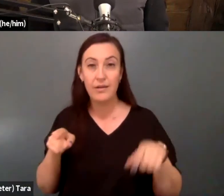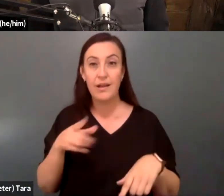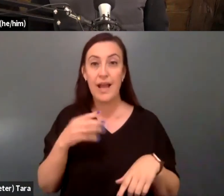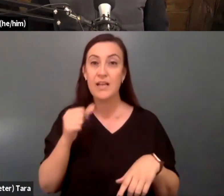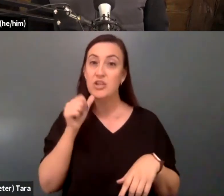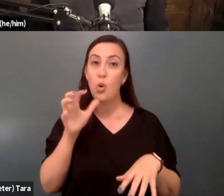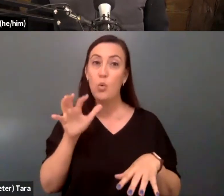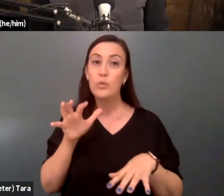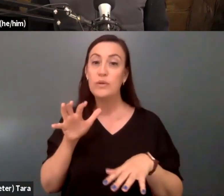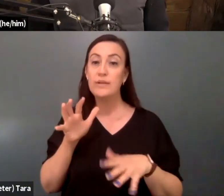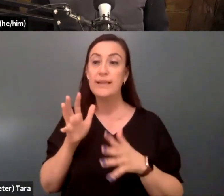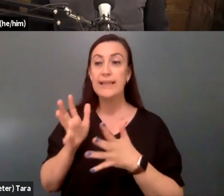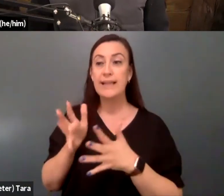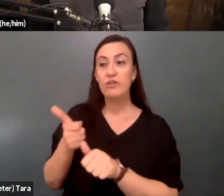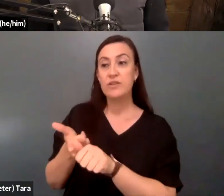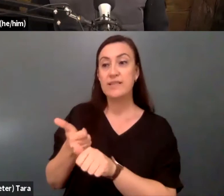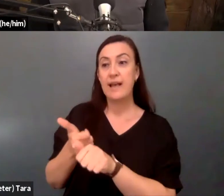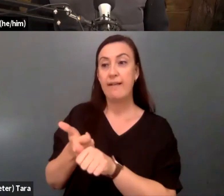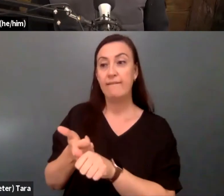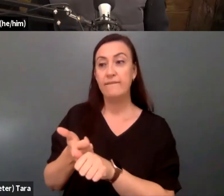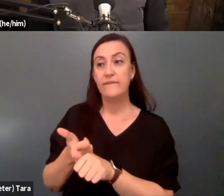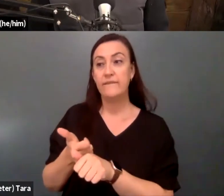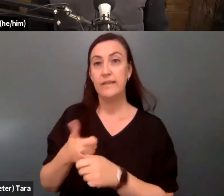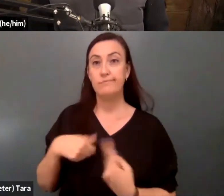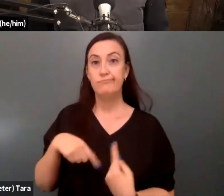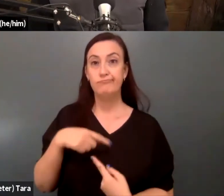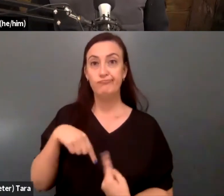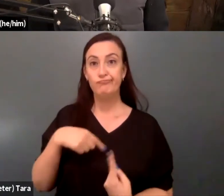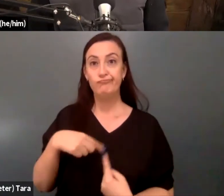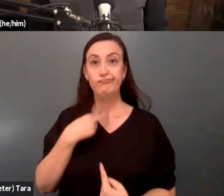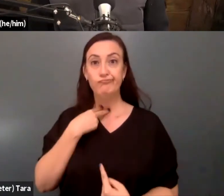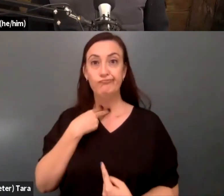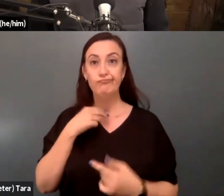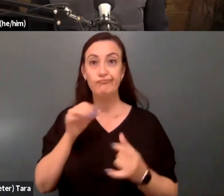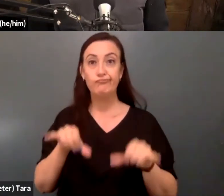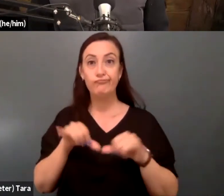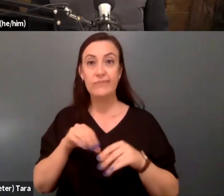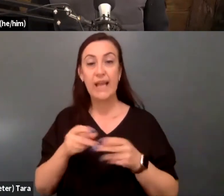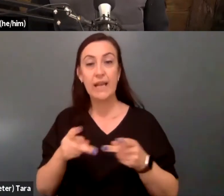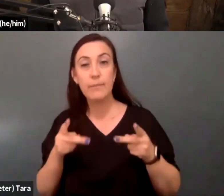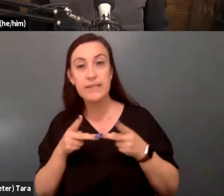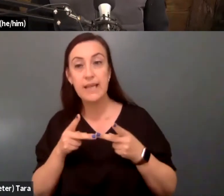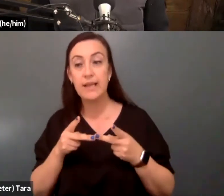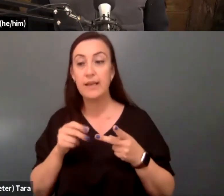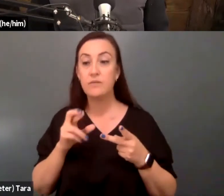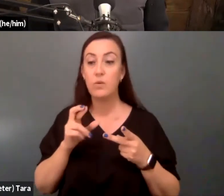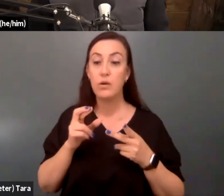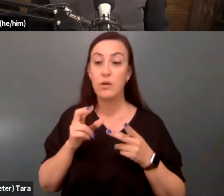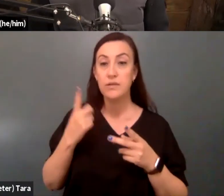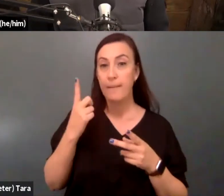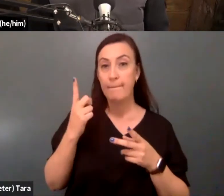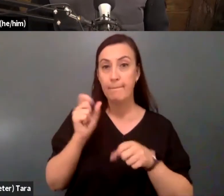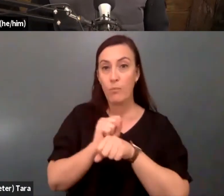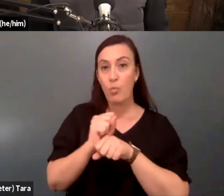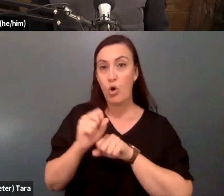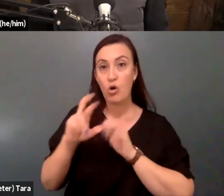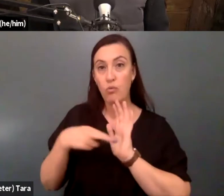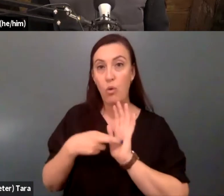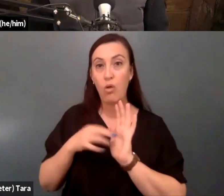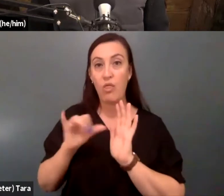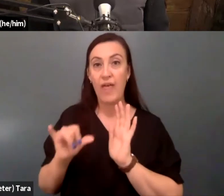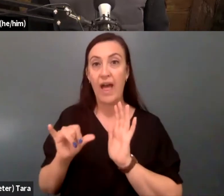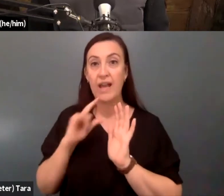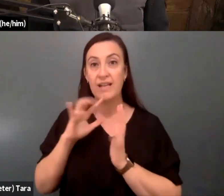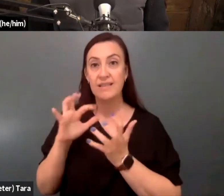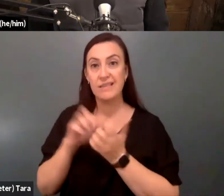leave yourself kind of milling around in a place or position where one is eroding